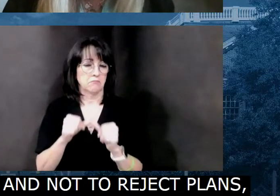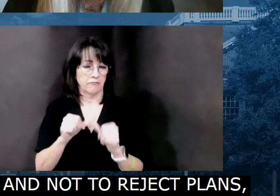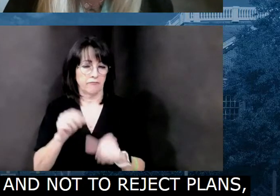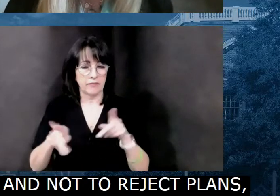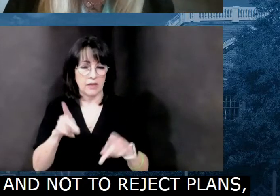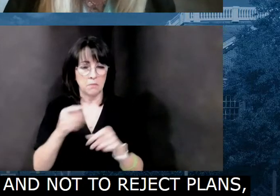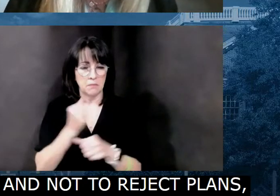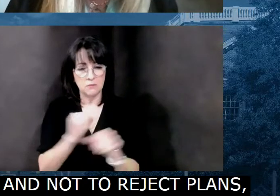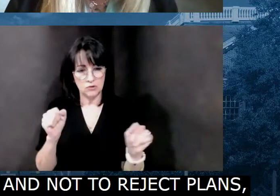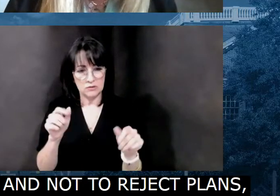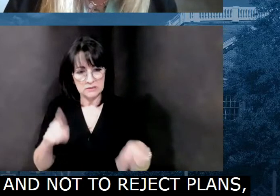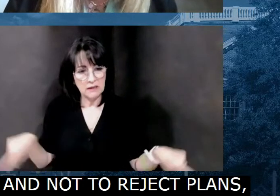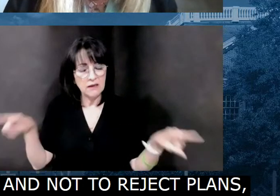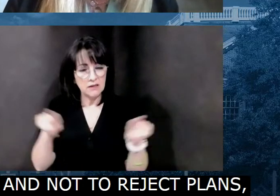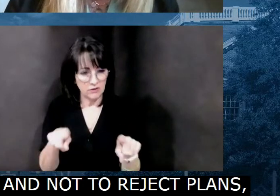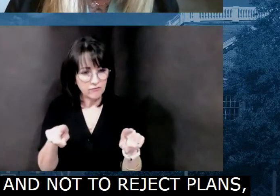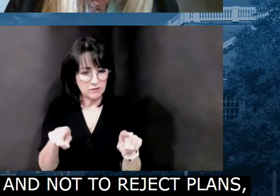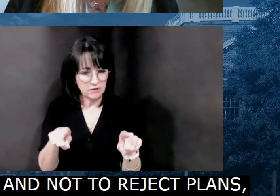indoor settings.